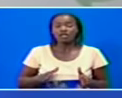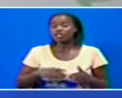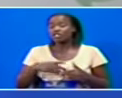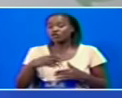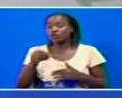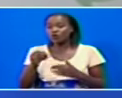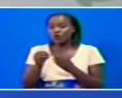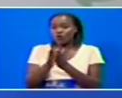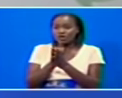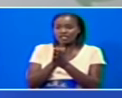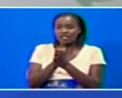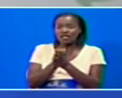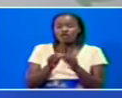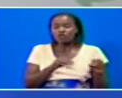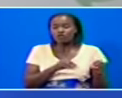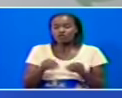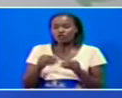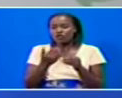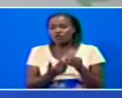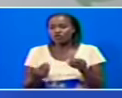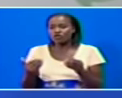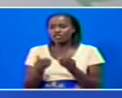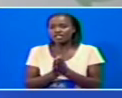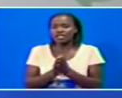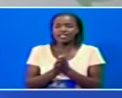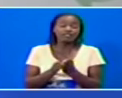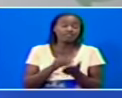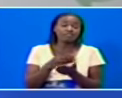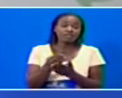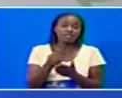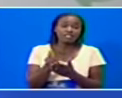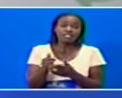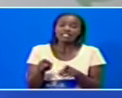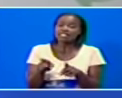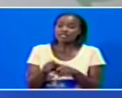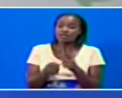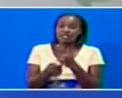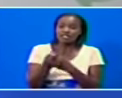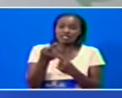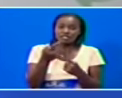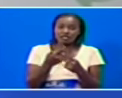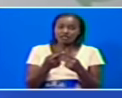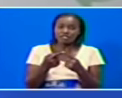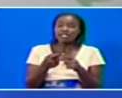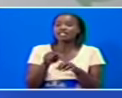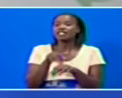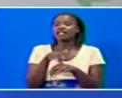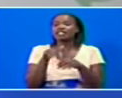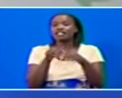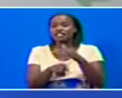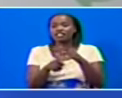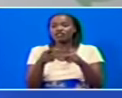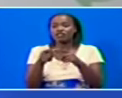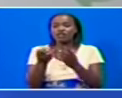with the movement of goods and the movement of capital. And so this becomes an engine for